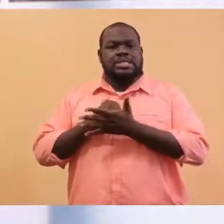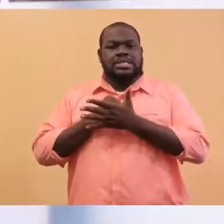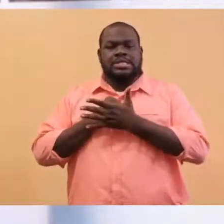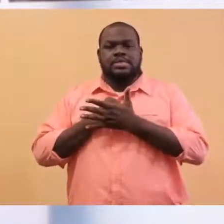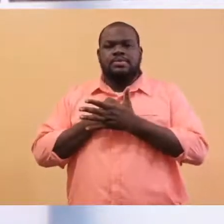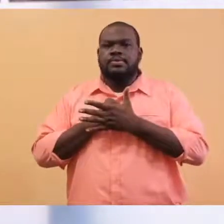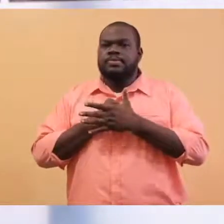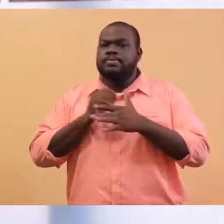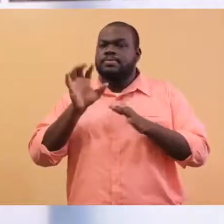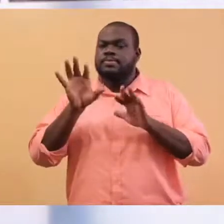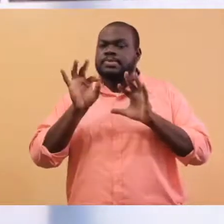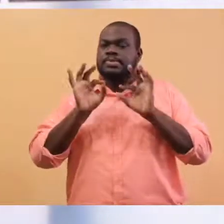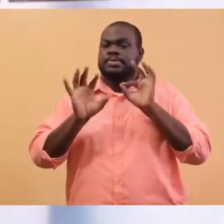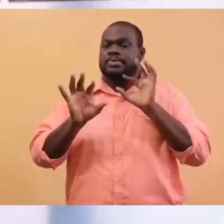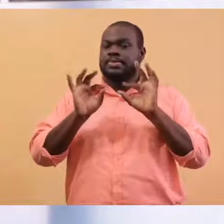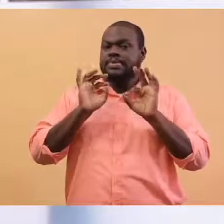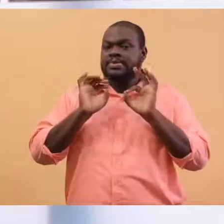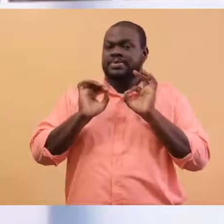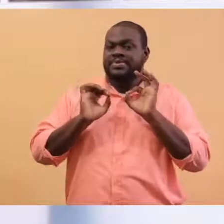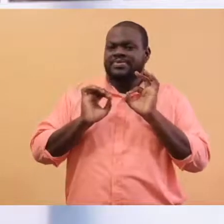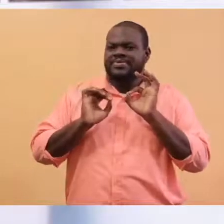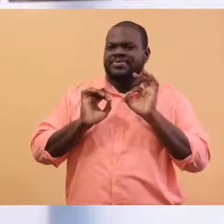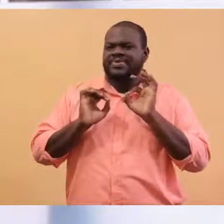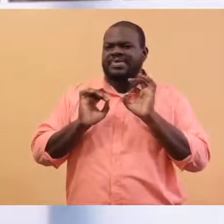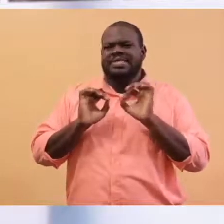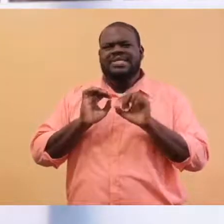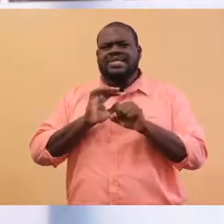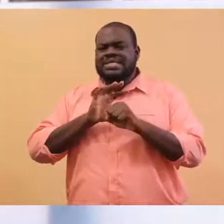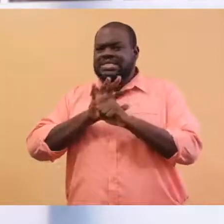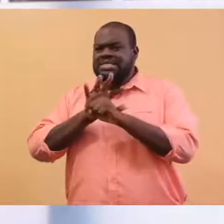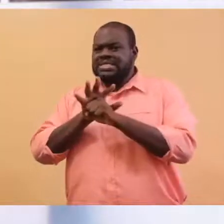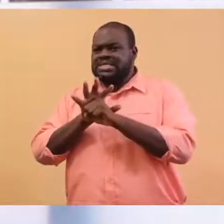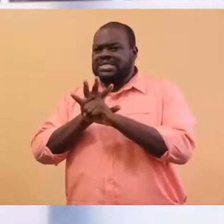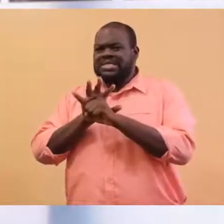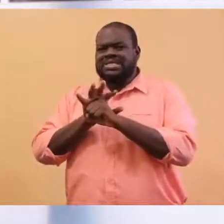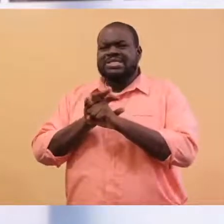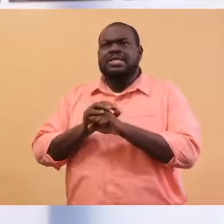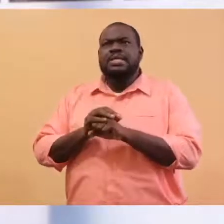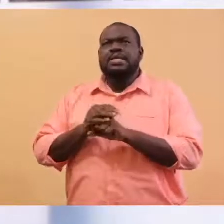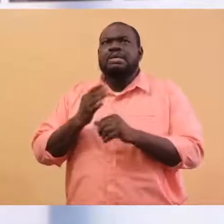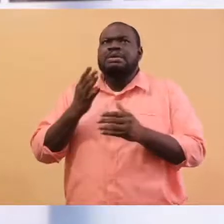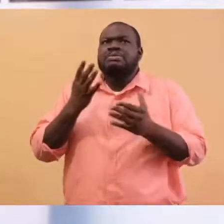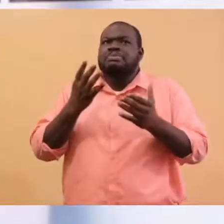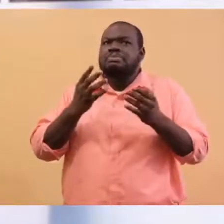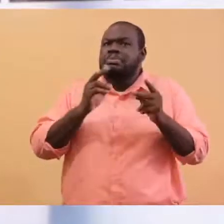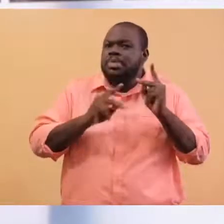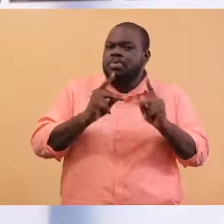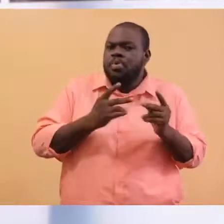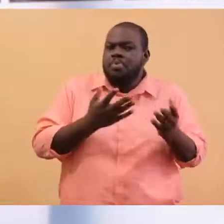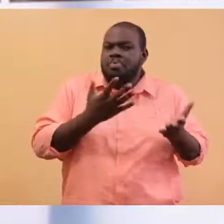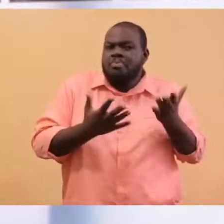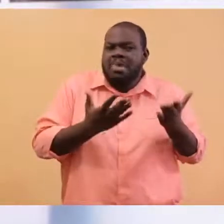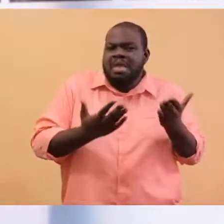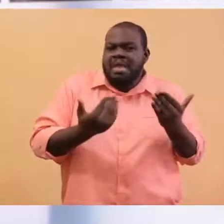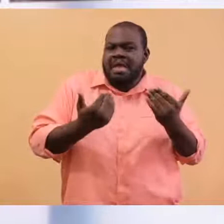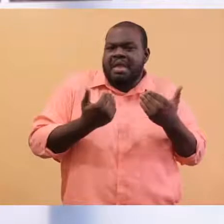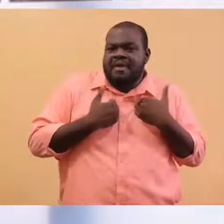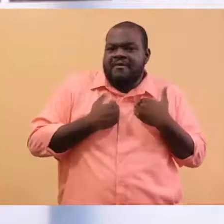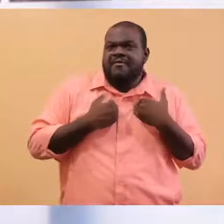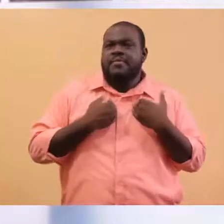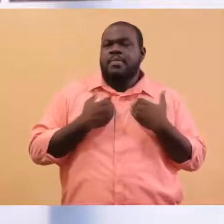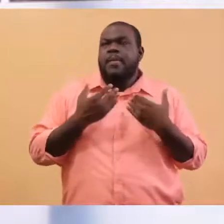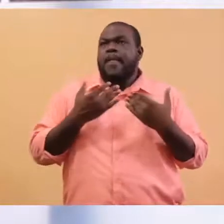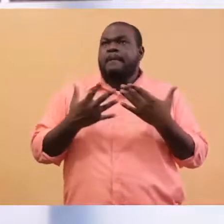cases, known contacts of cases, and potential cases who may have entered the country